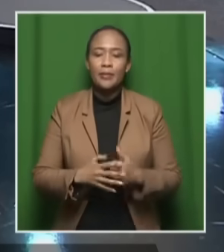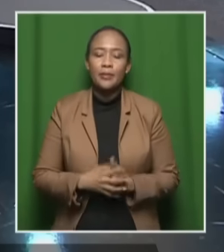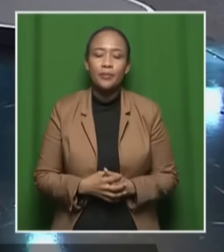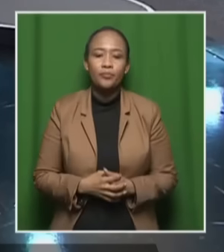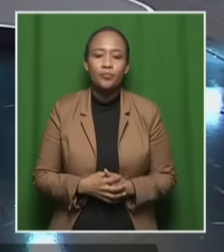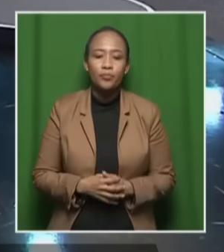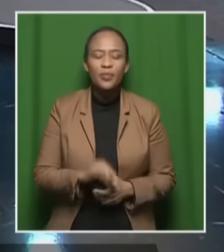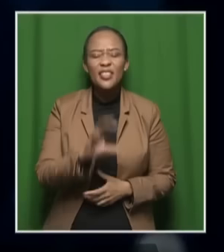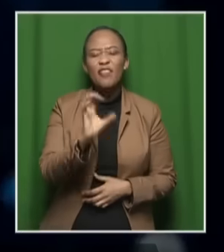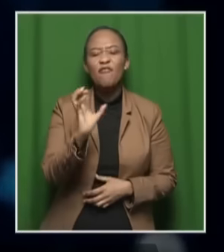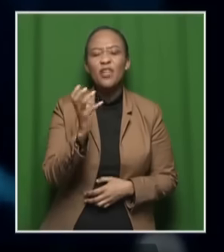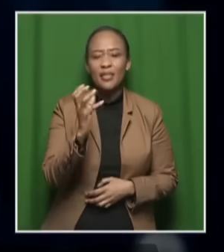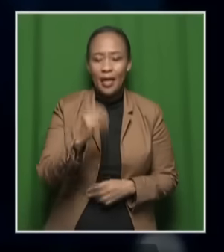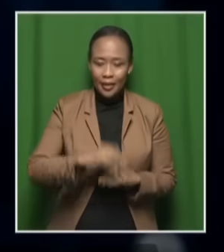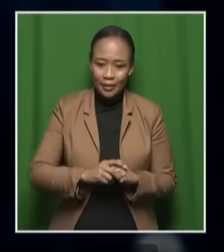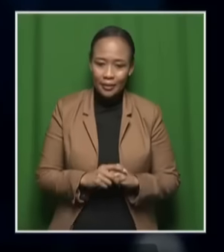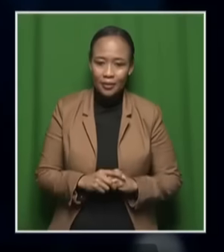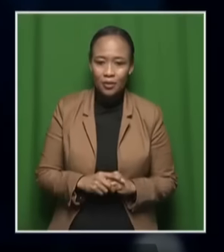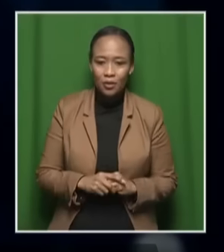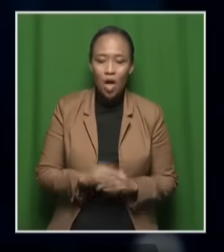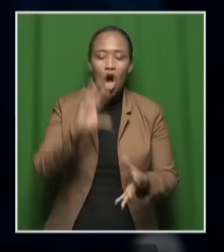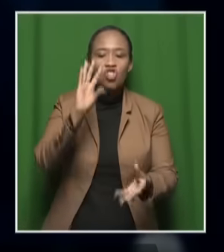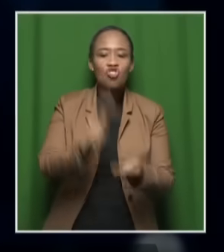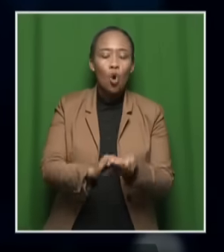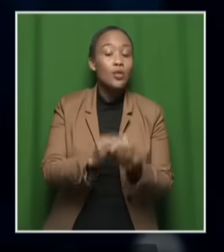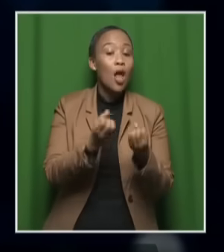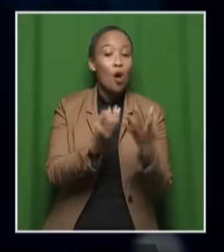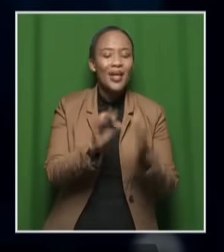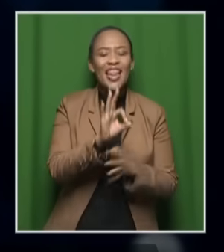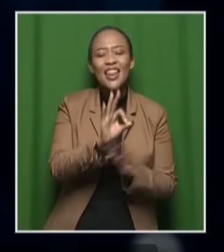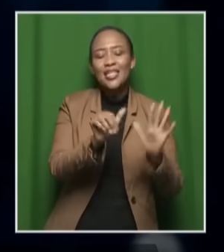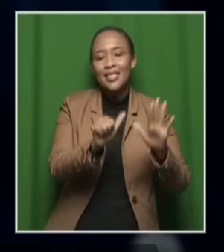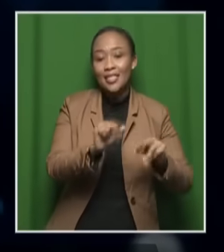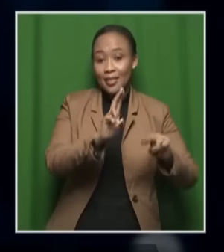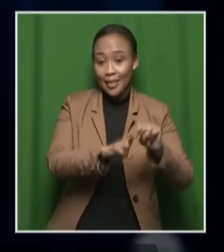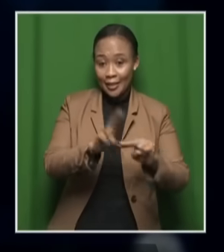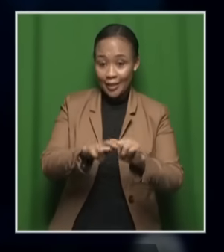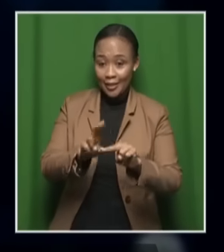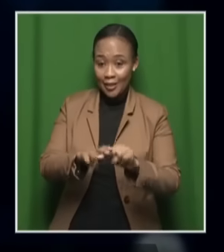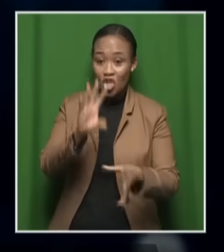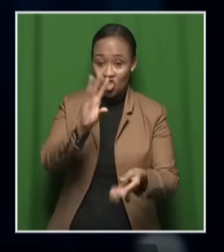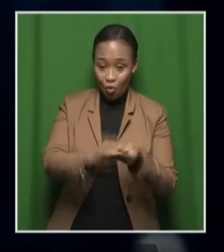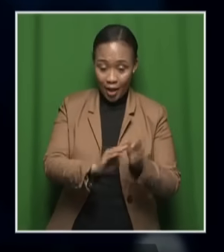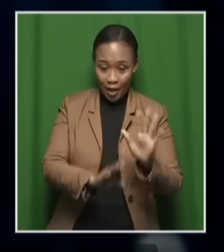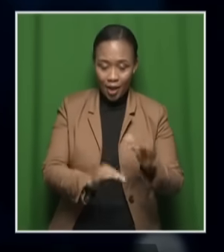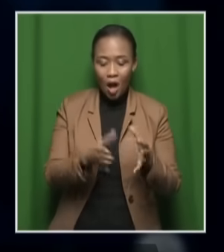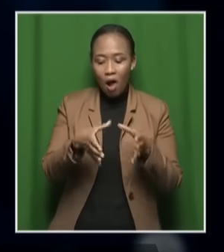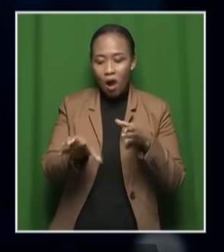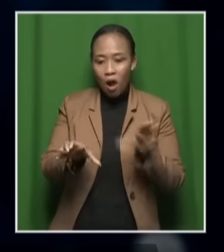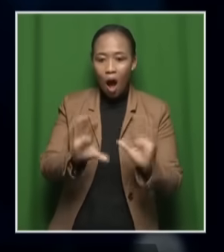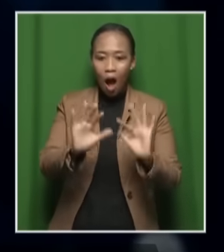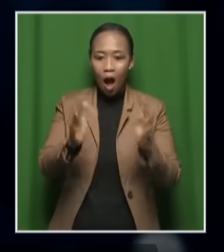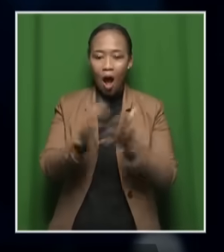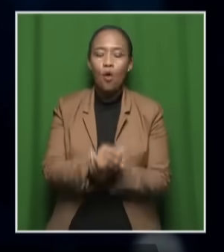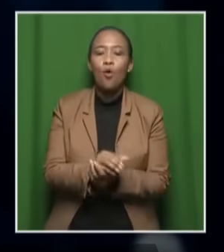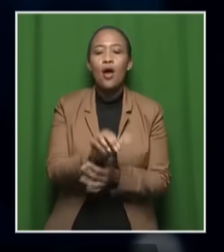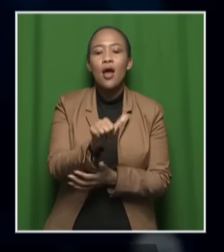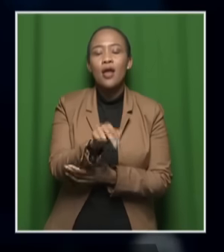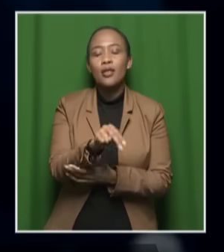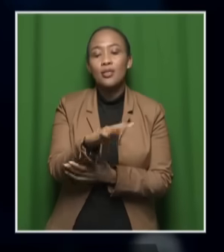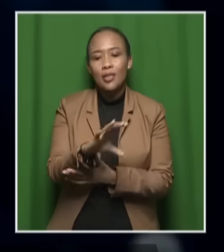For the Free State, there's 30 seats in total. Of them, it seems like ANC could end up